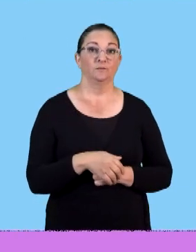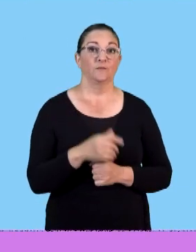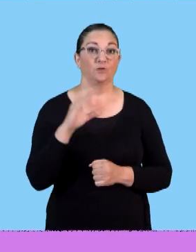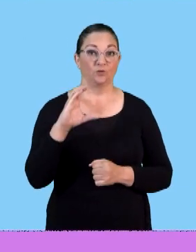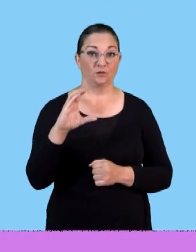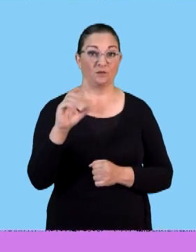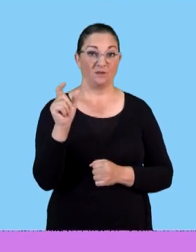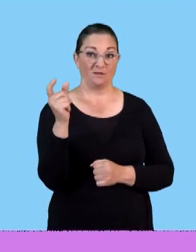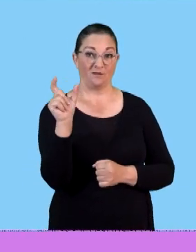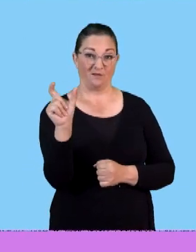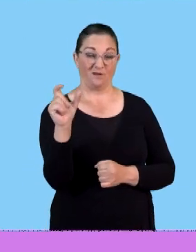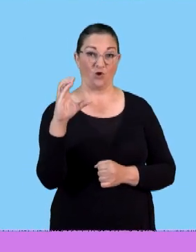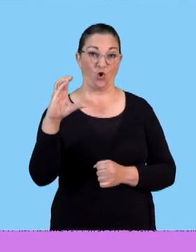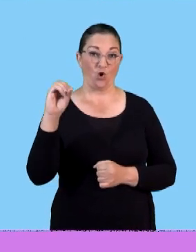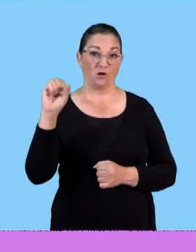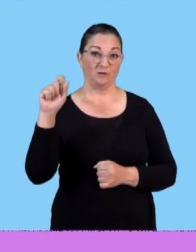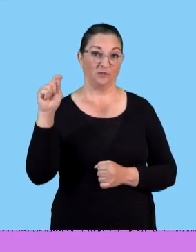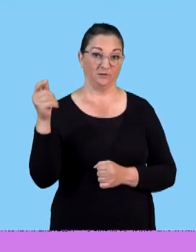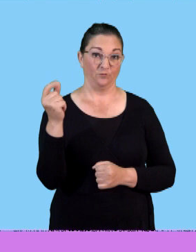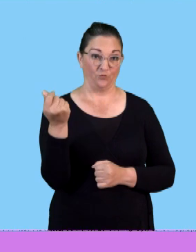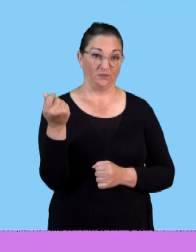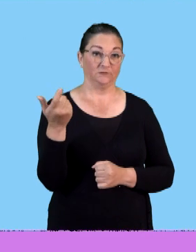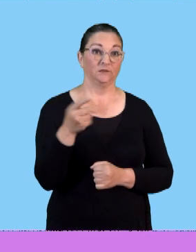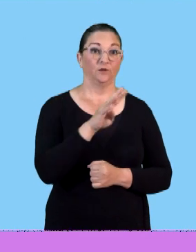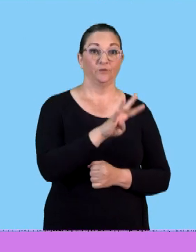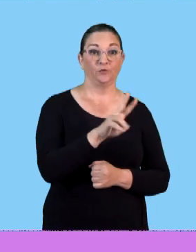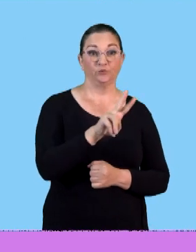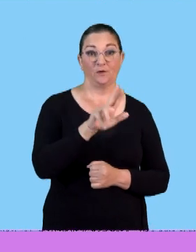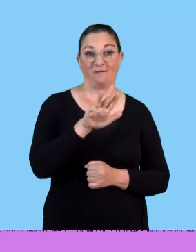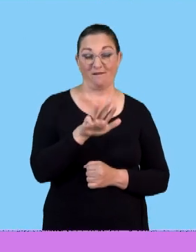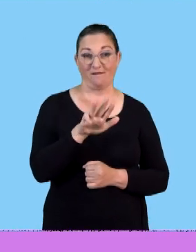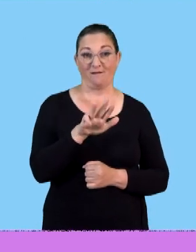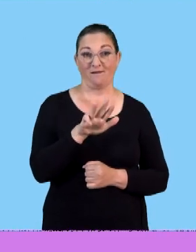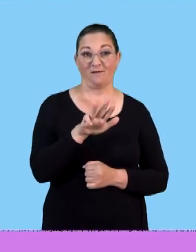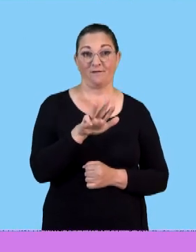there, I wrote the cost price down here. So that will be